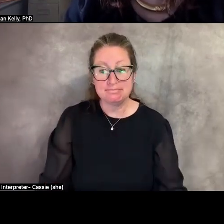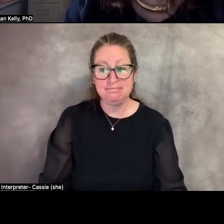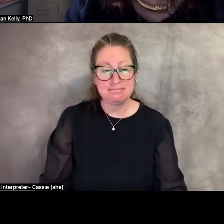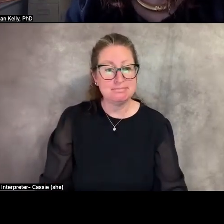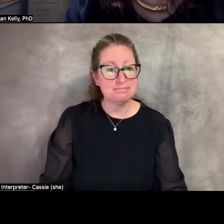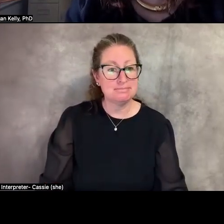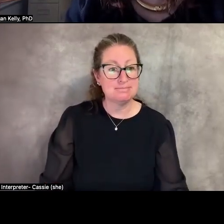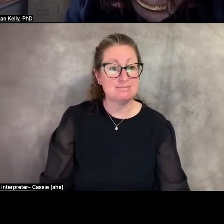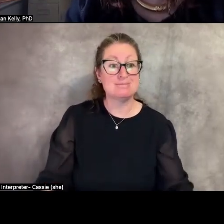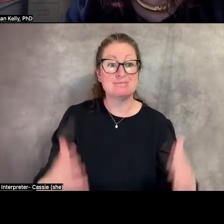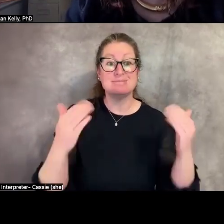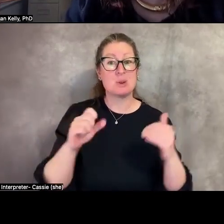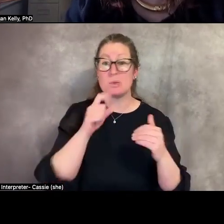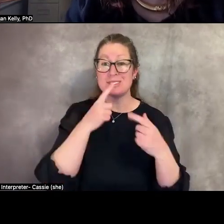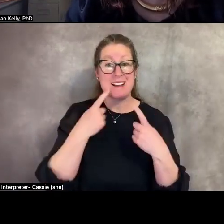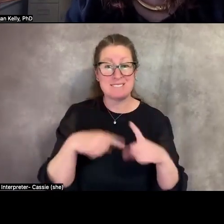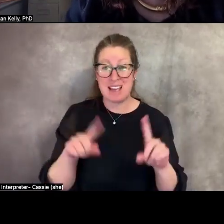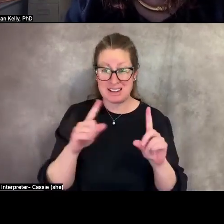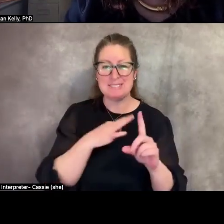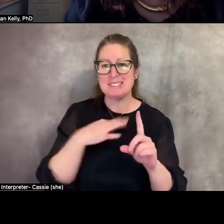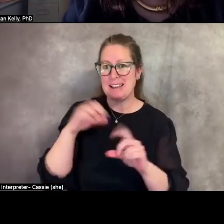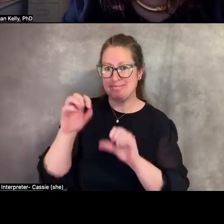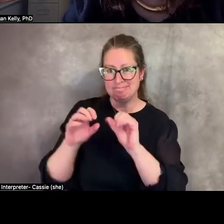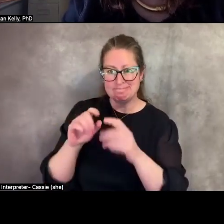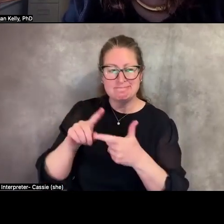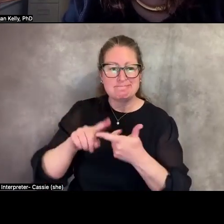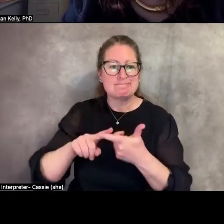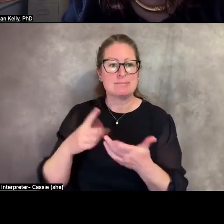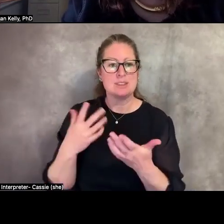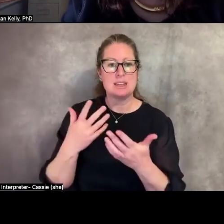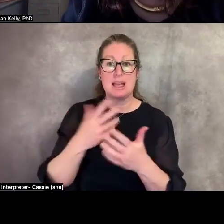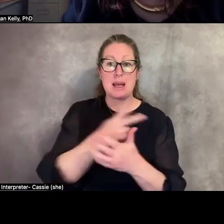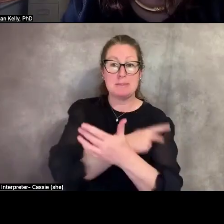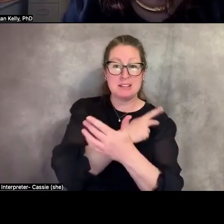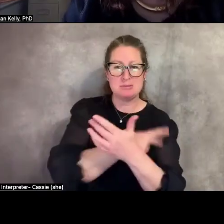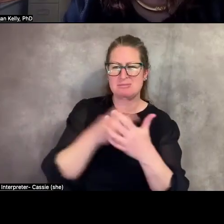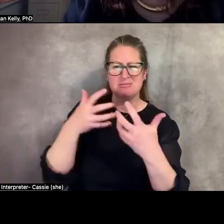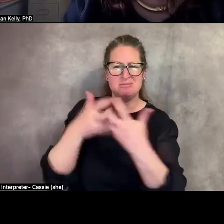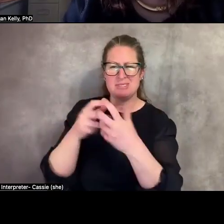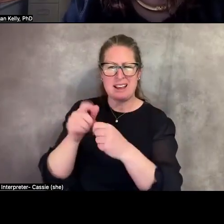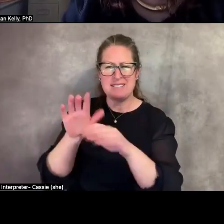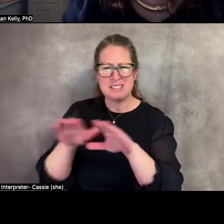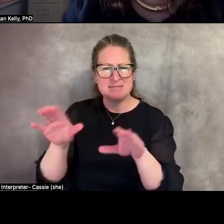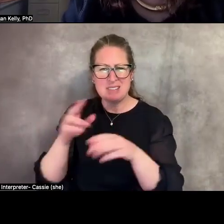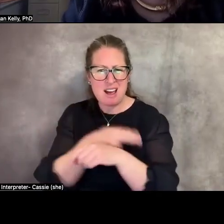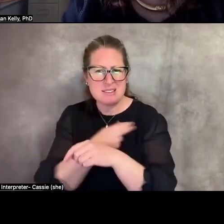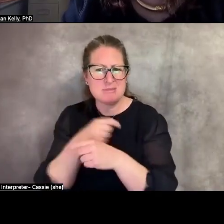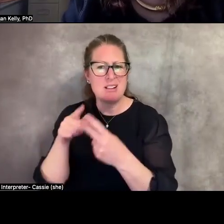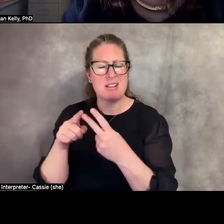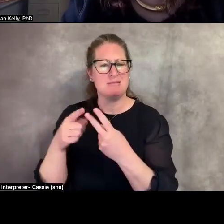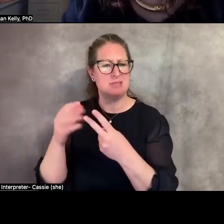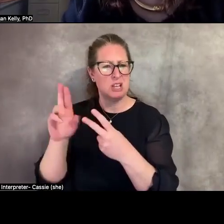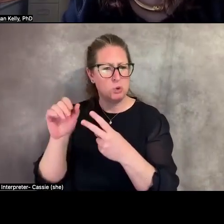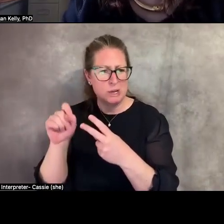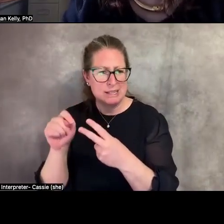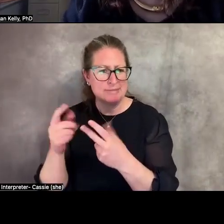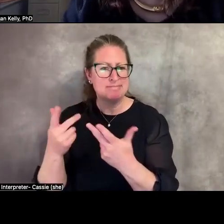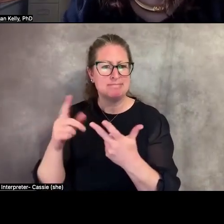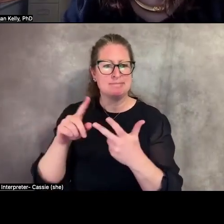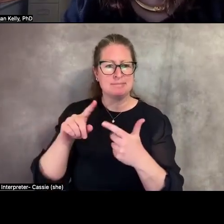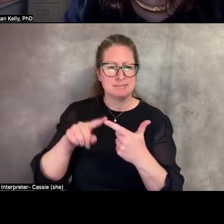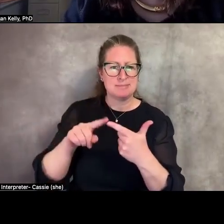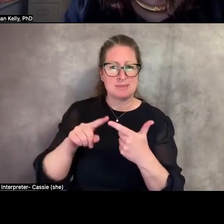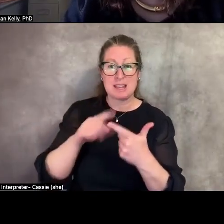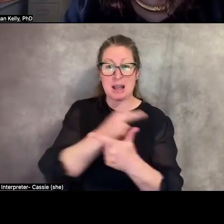in managing aggressive behavior, including a mismatch of patients to units or hospitals. The acuity of patients in